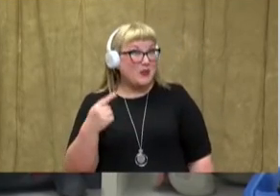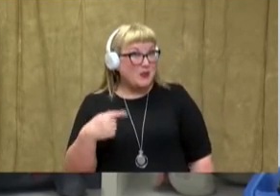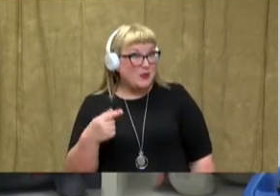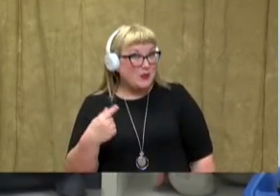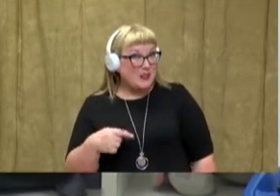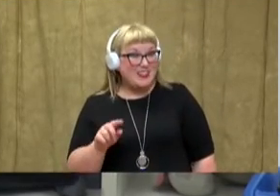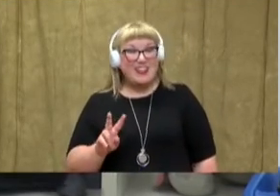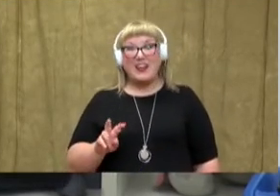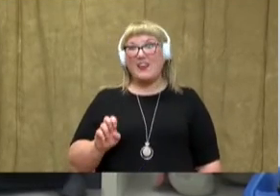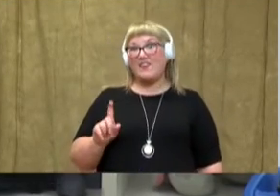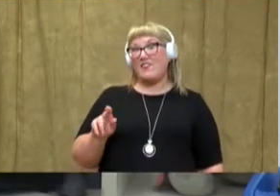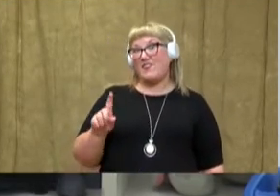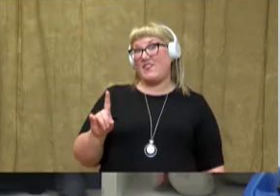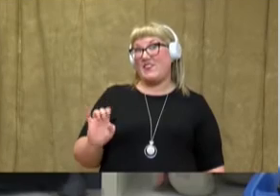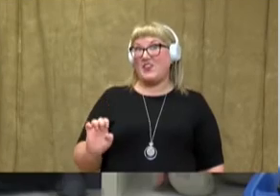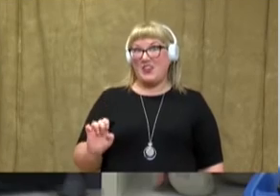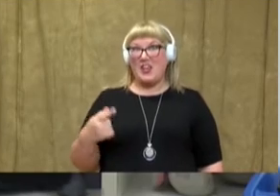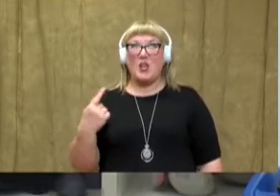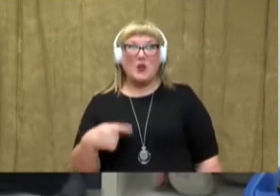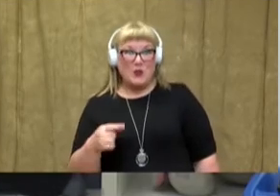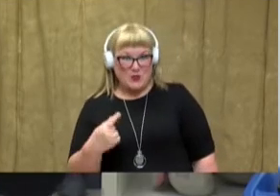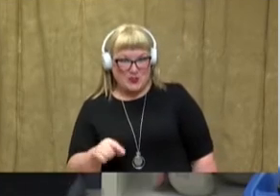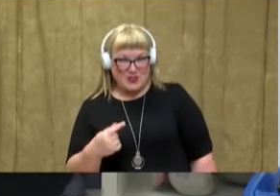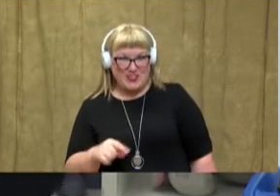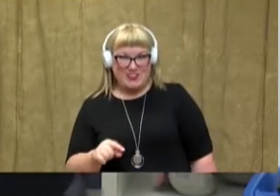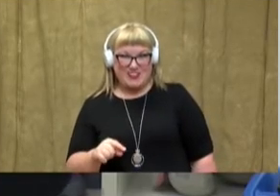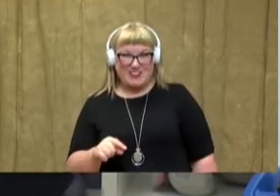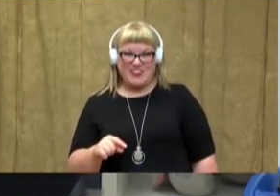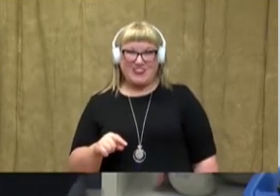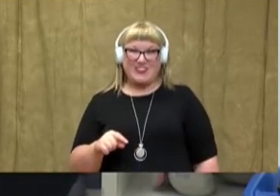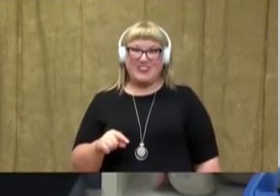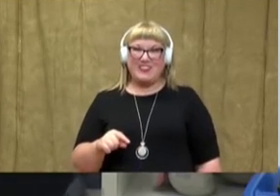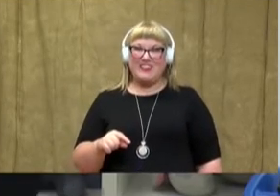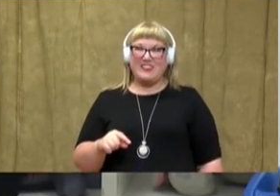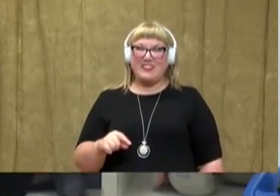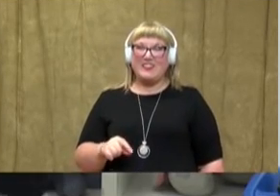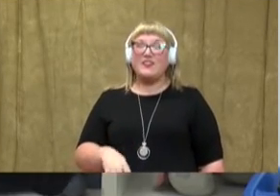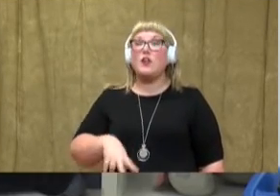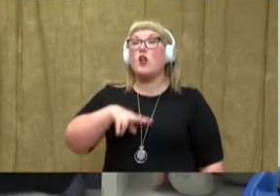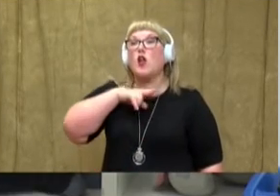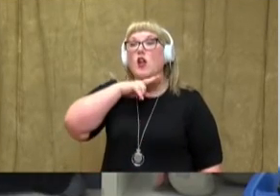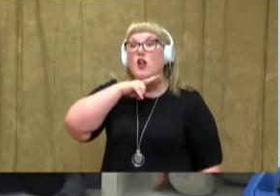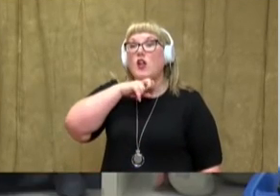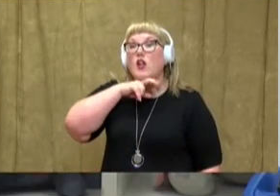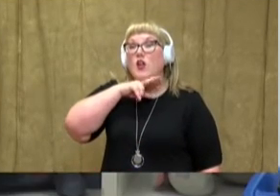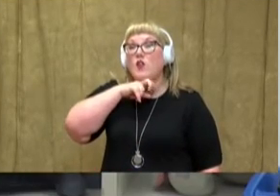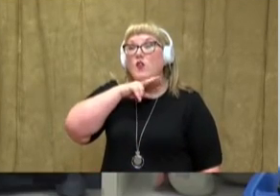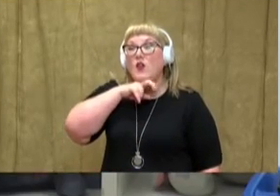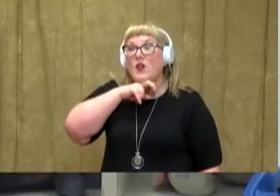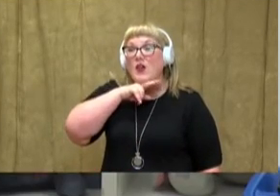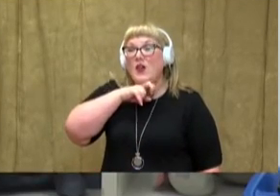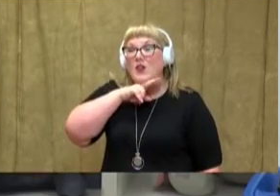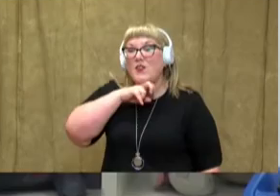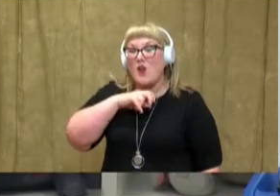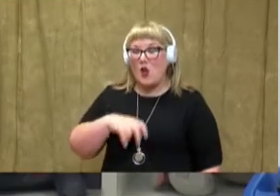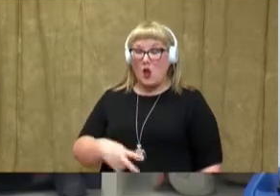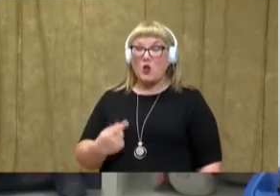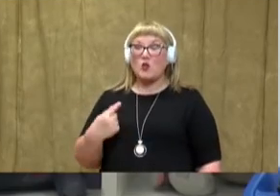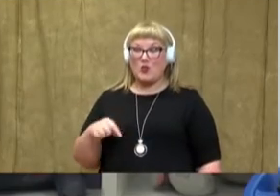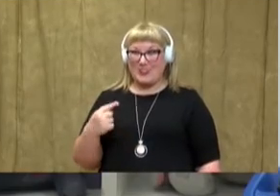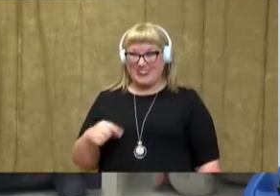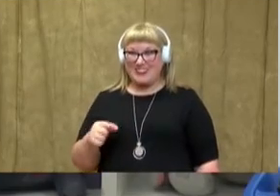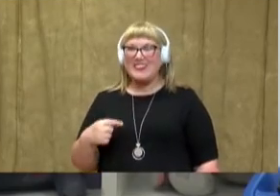Verde es green. Can you say verde? Verde. Verde es green. La rana, la rana,